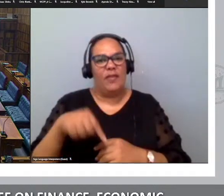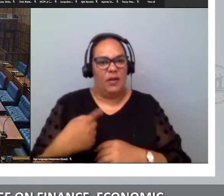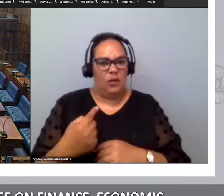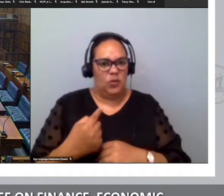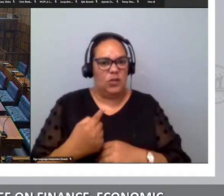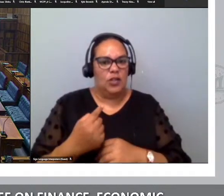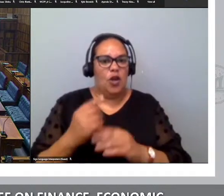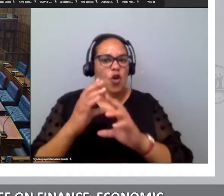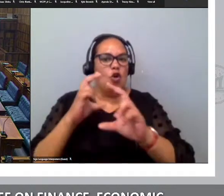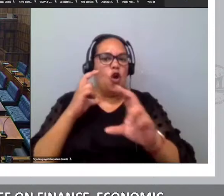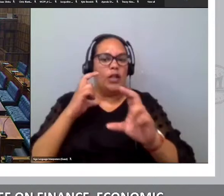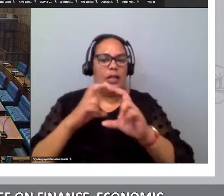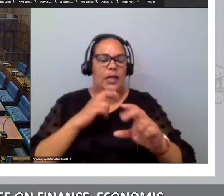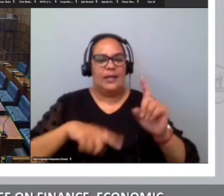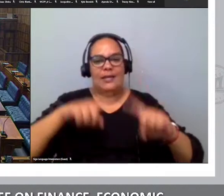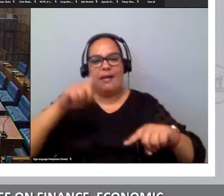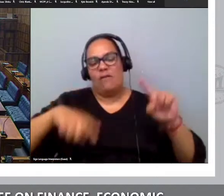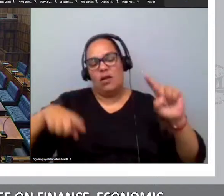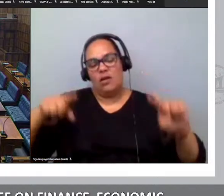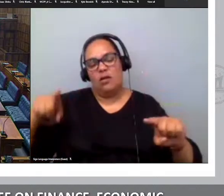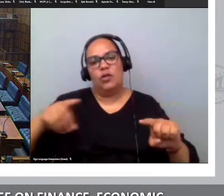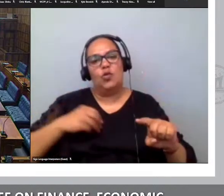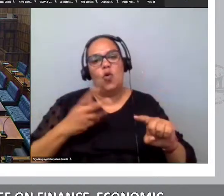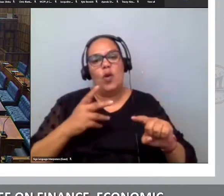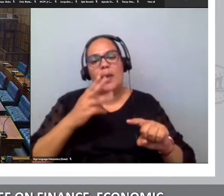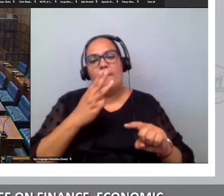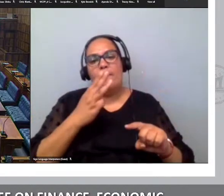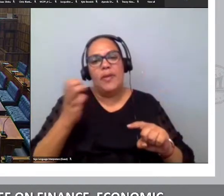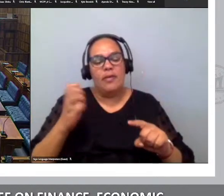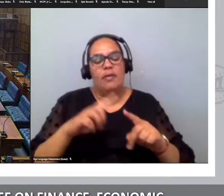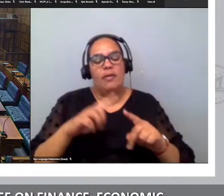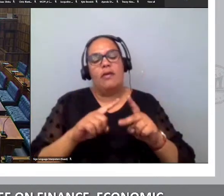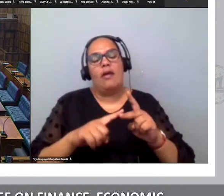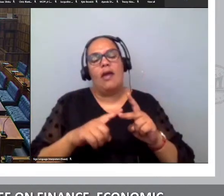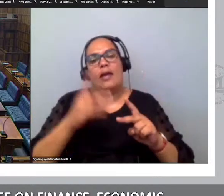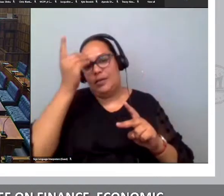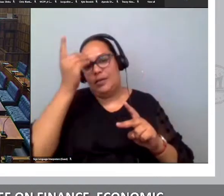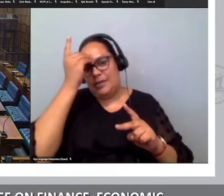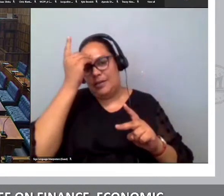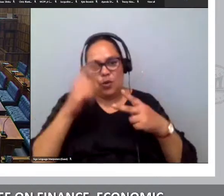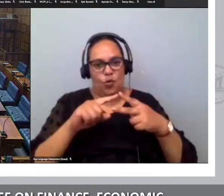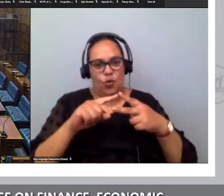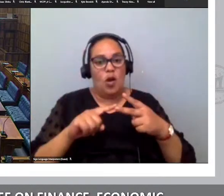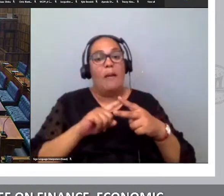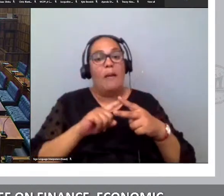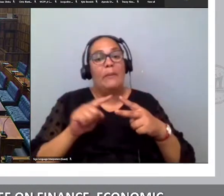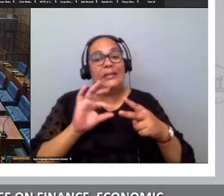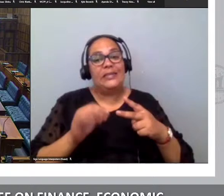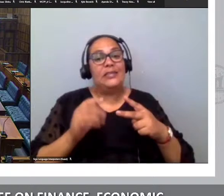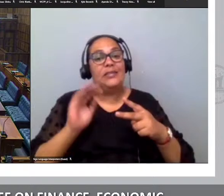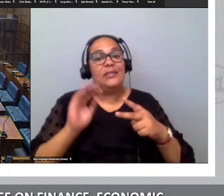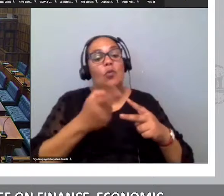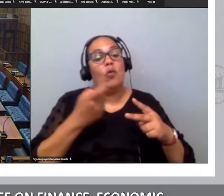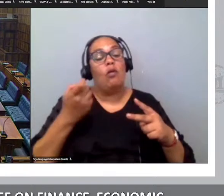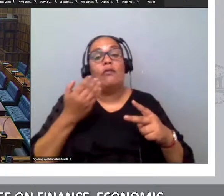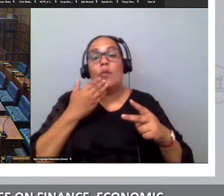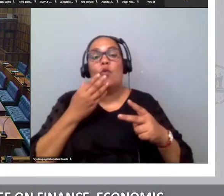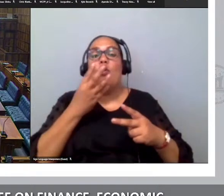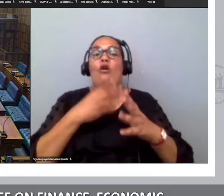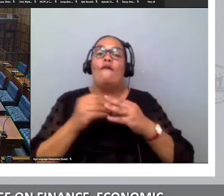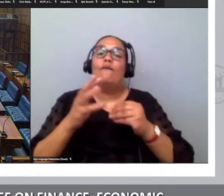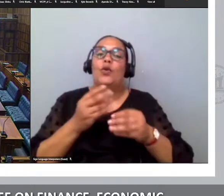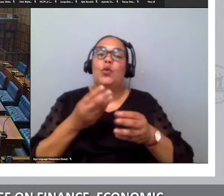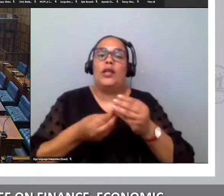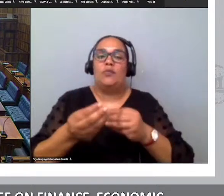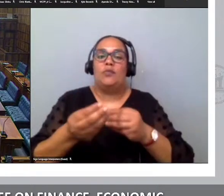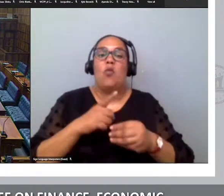containers being diverted to Port Elizabeth and and Durban and that was a call from the fruit exporters because they